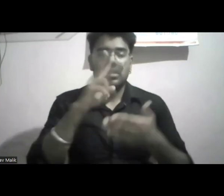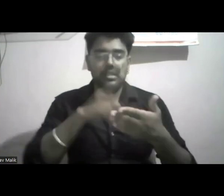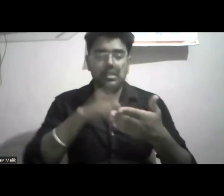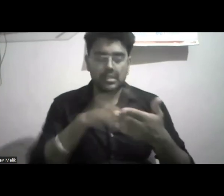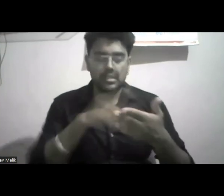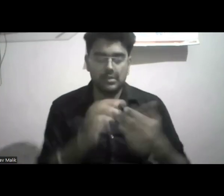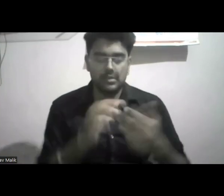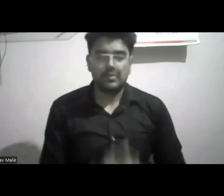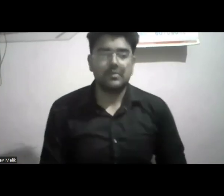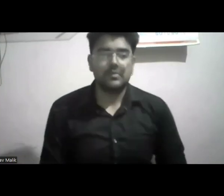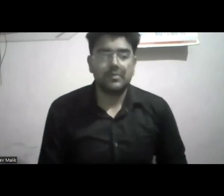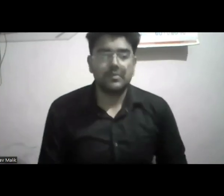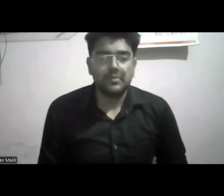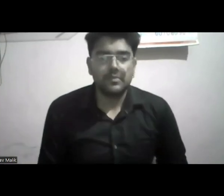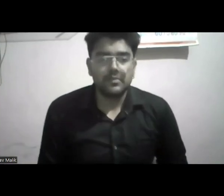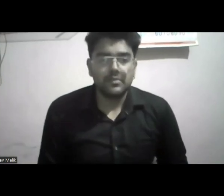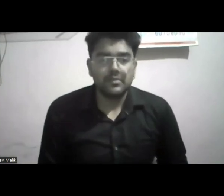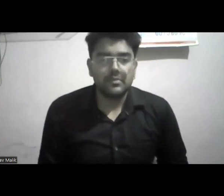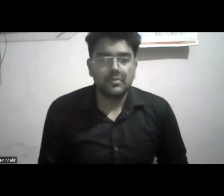texts.